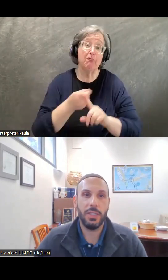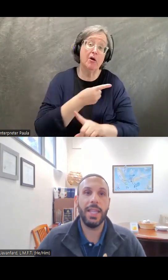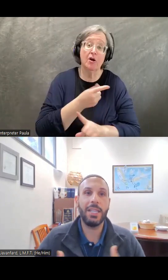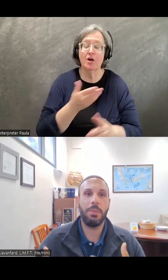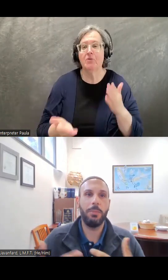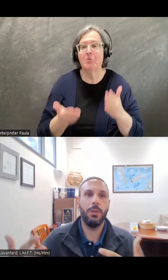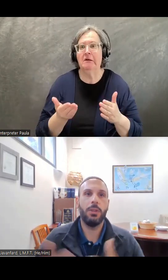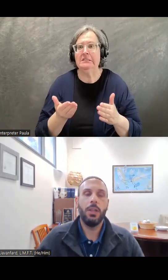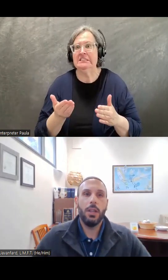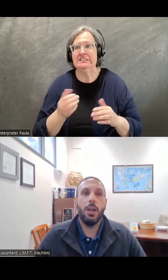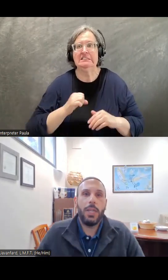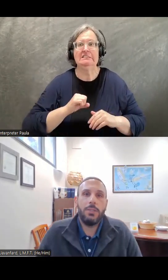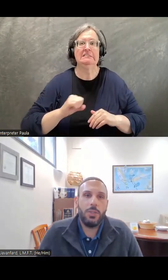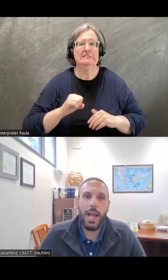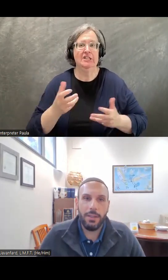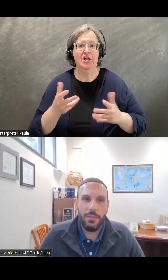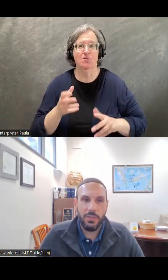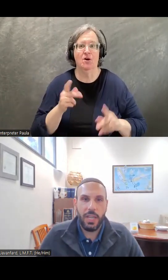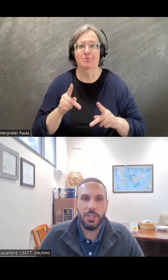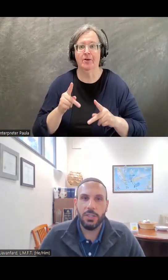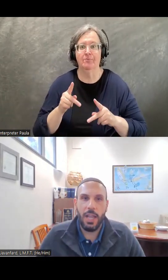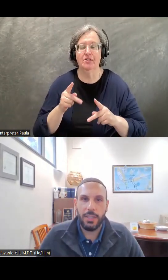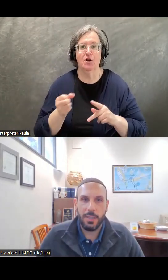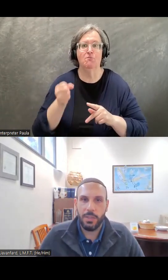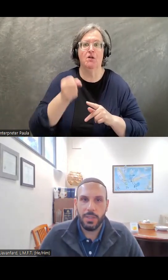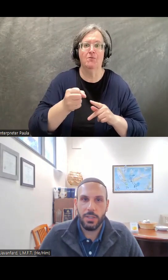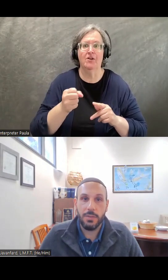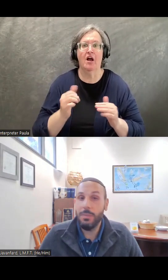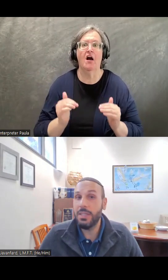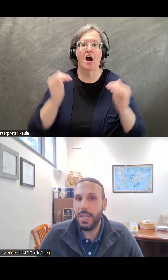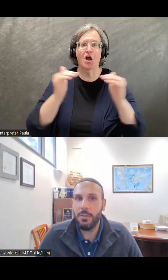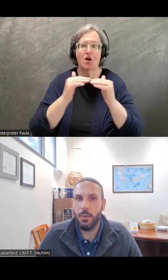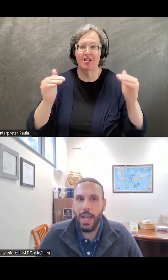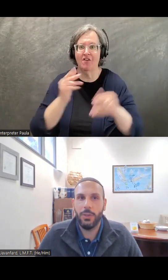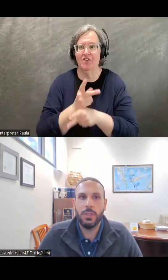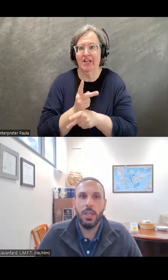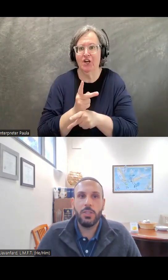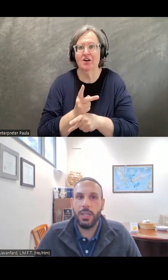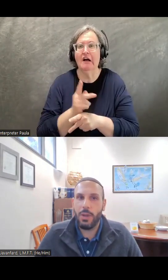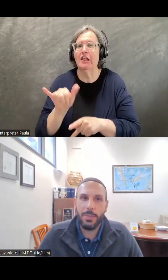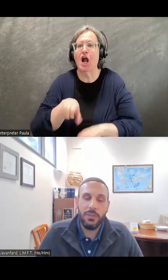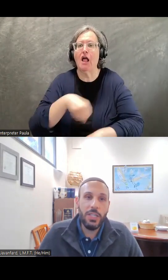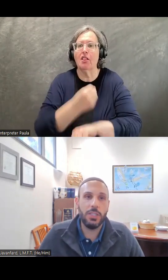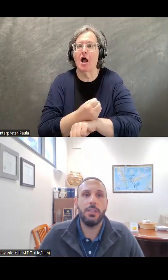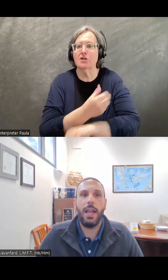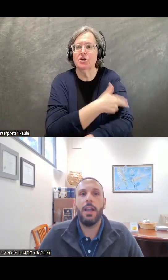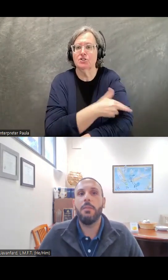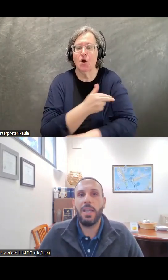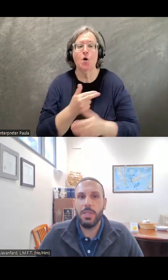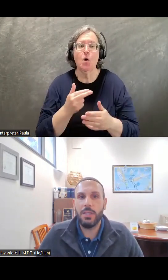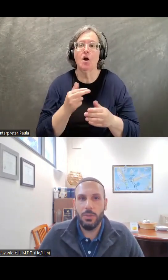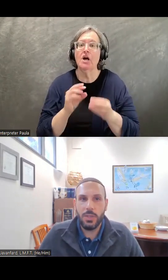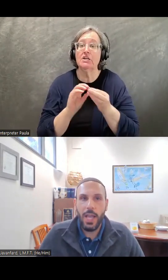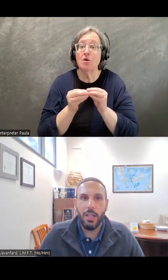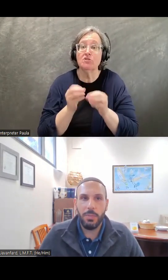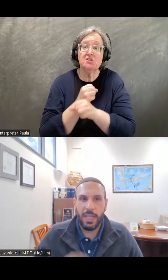of letting people go into a higher level of care, such as locked hospitalization. Some of the data around 23 observation may